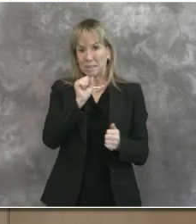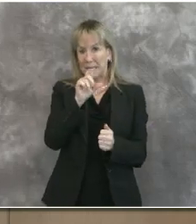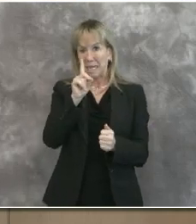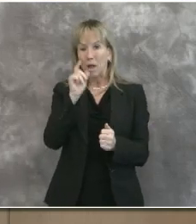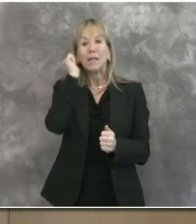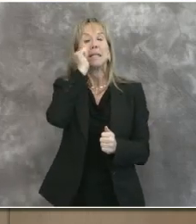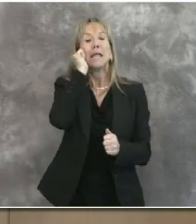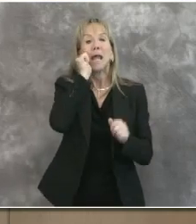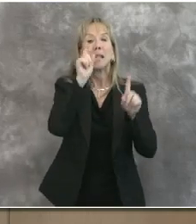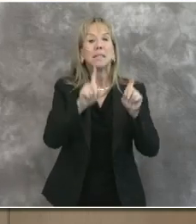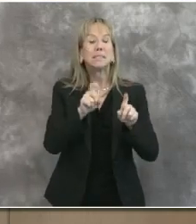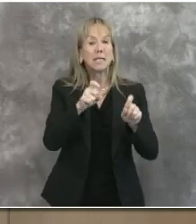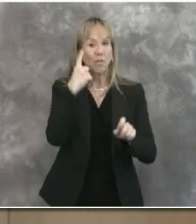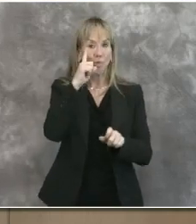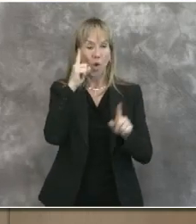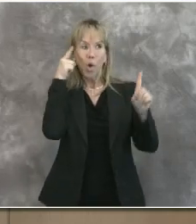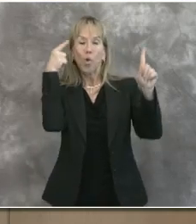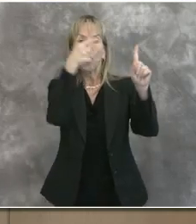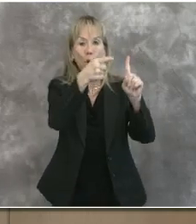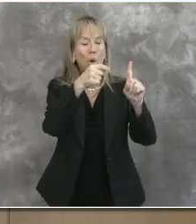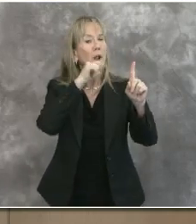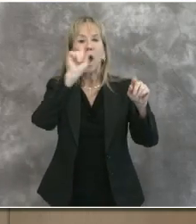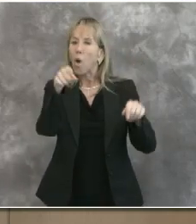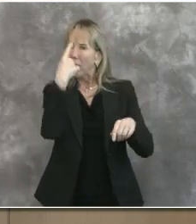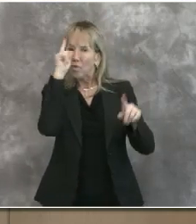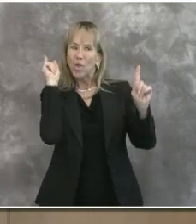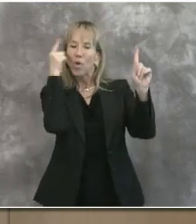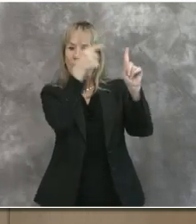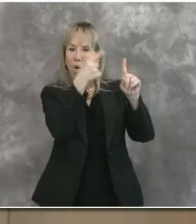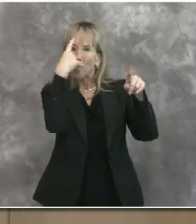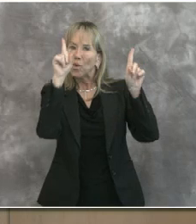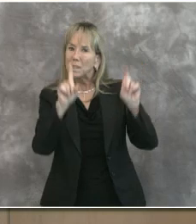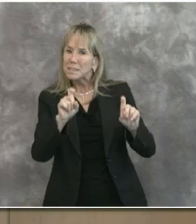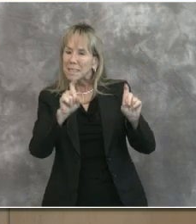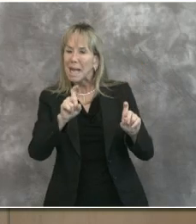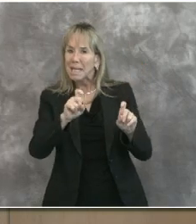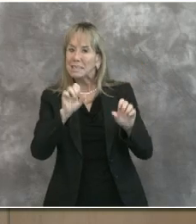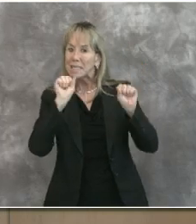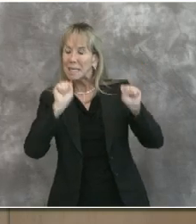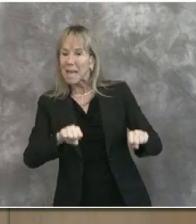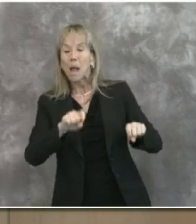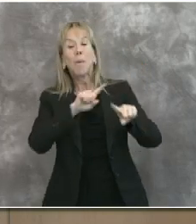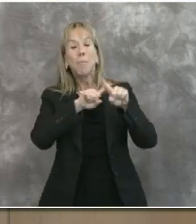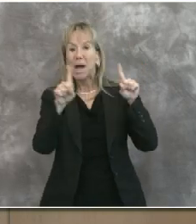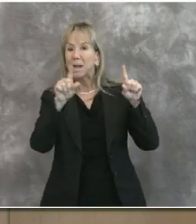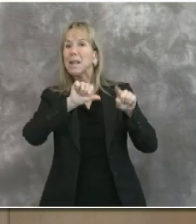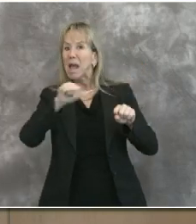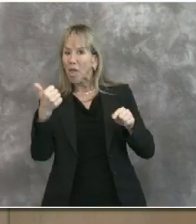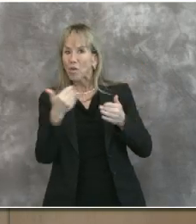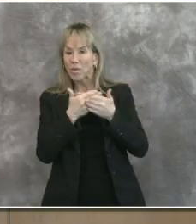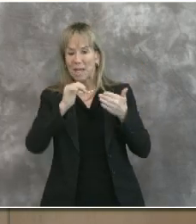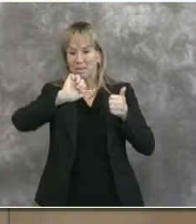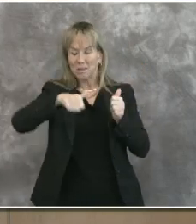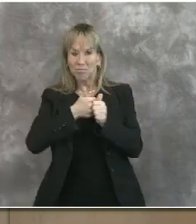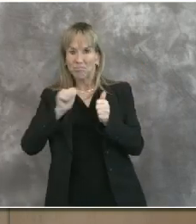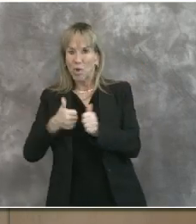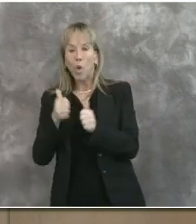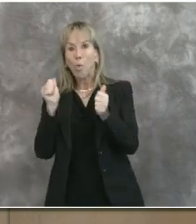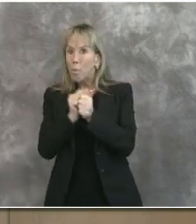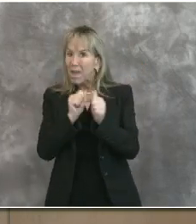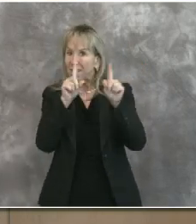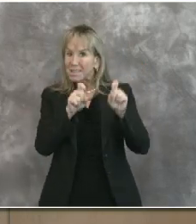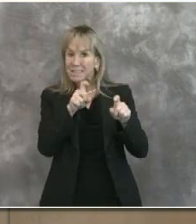goal. And that would be a goal not just for capacity for tests, but all of the various pieces that go along with the test. The personnel,